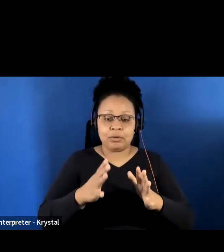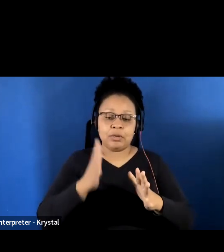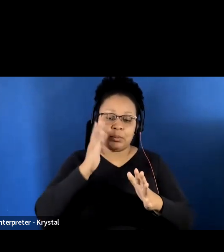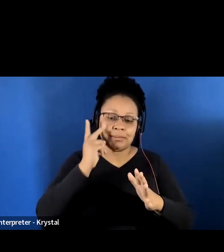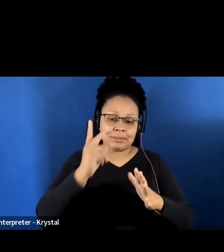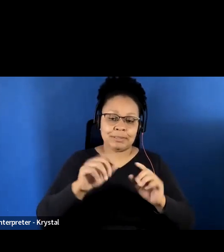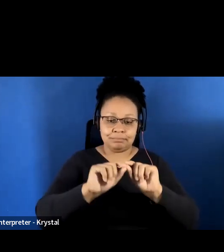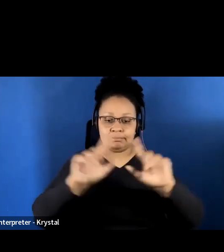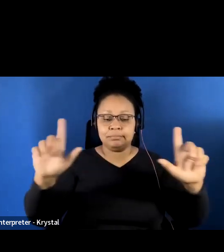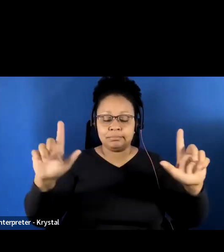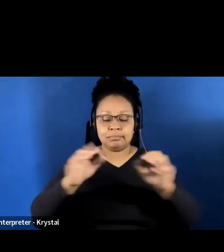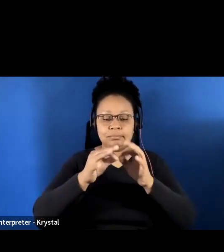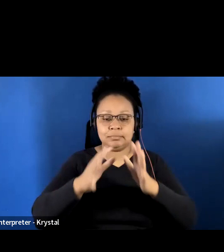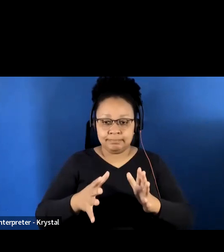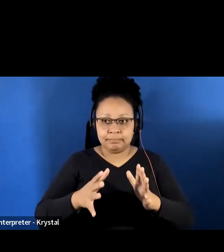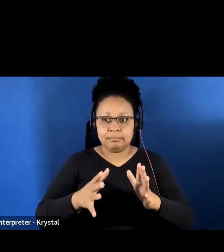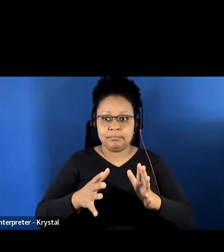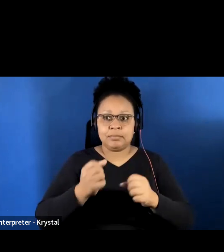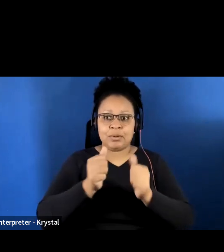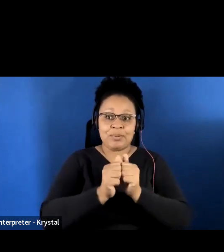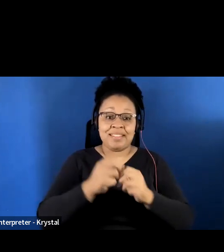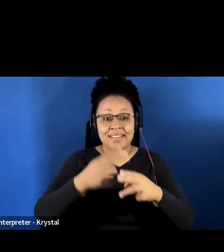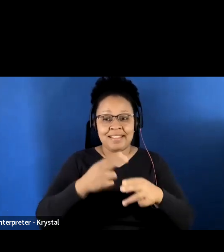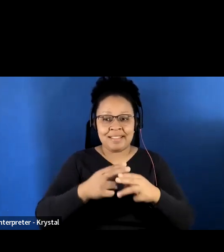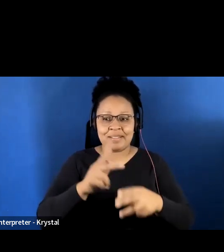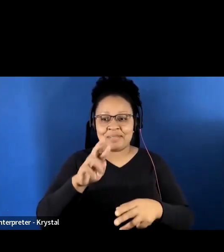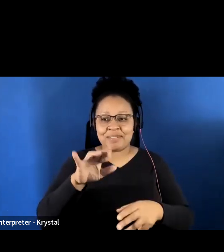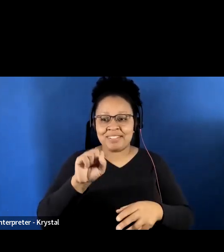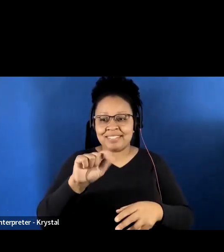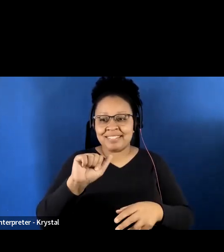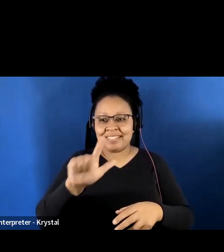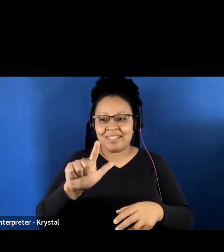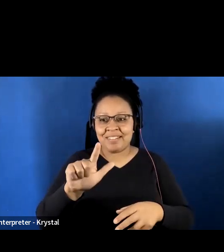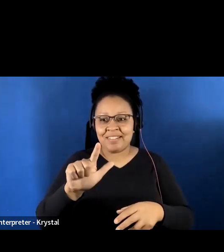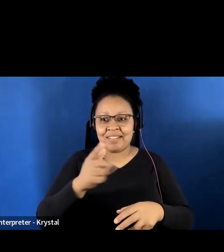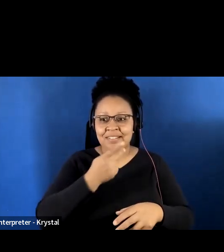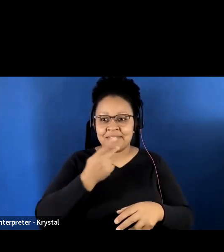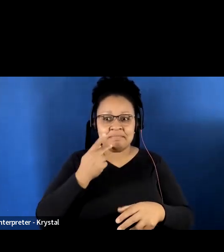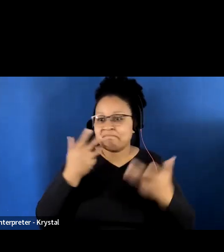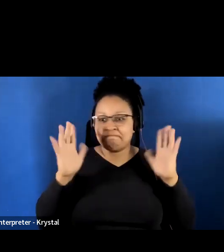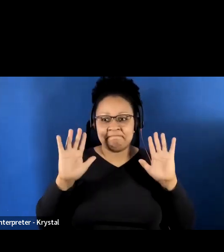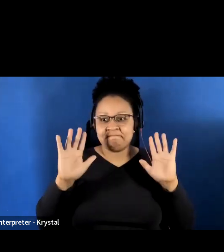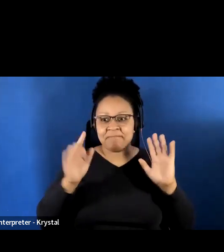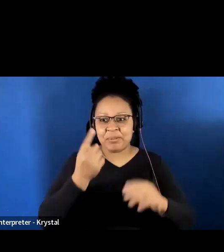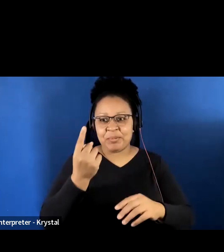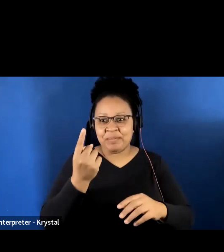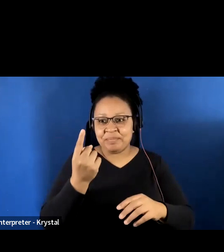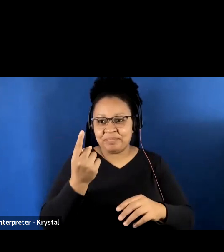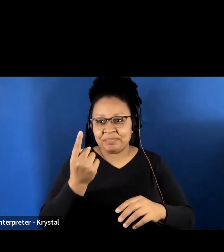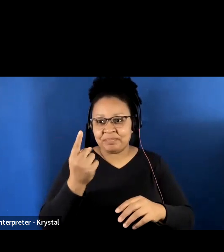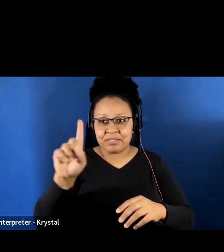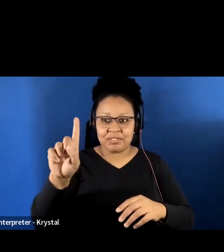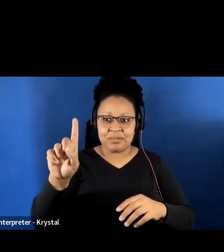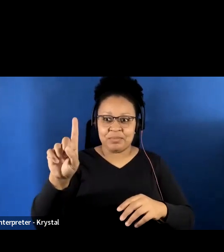on the screen with the name Crystal, and I'm not sure who the other one is. Do you